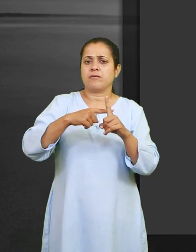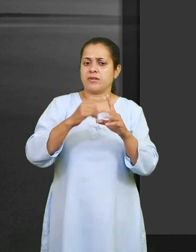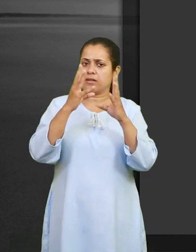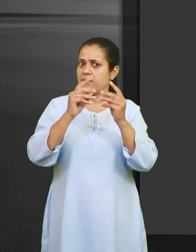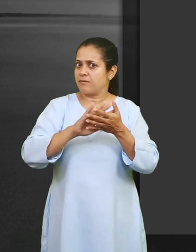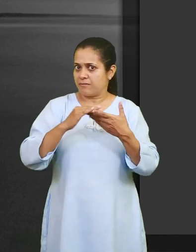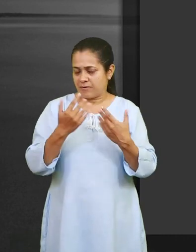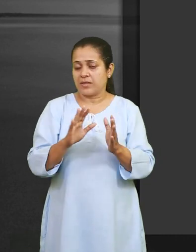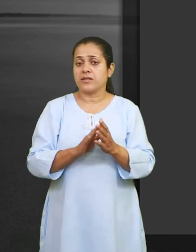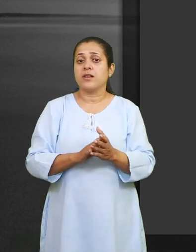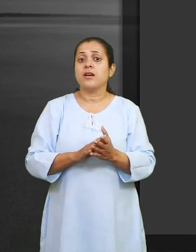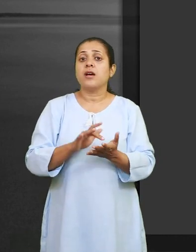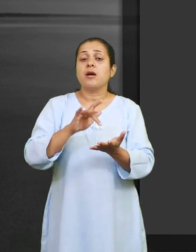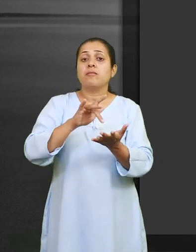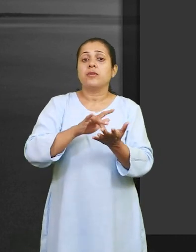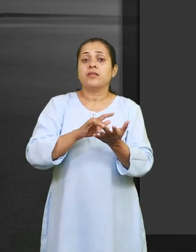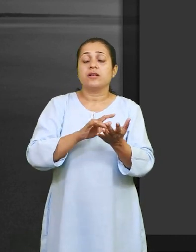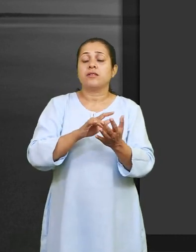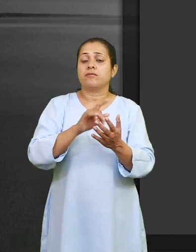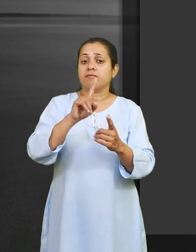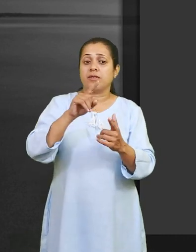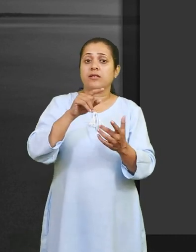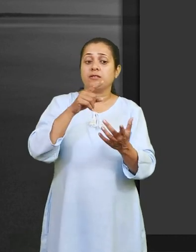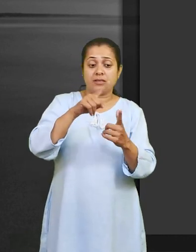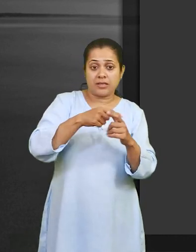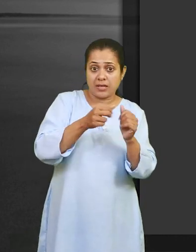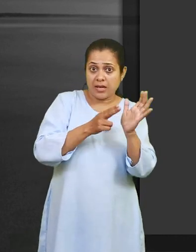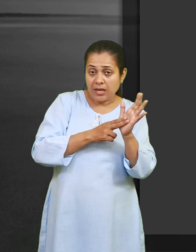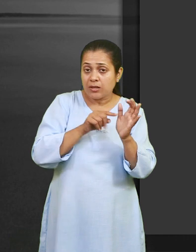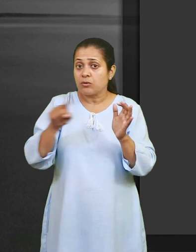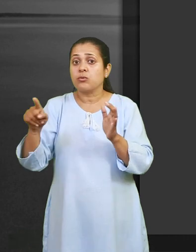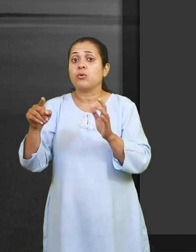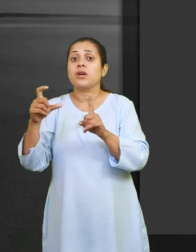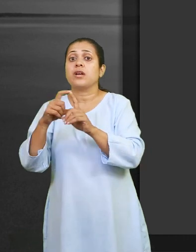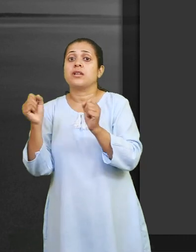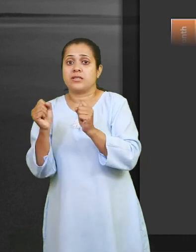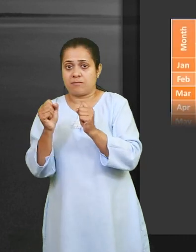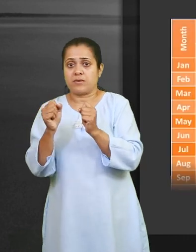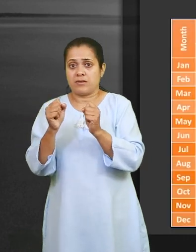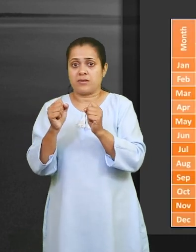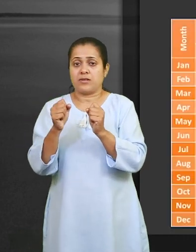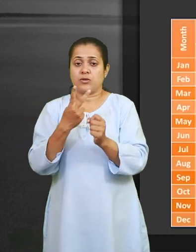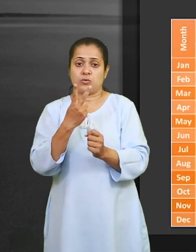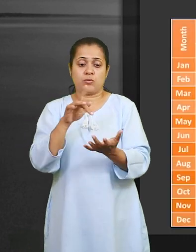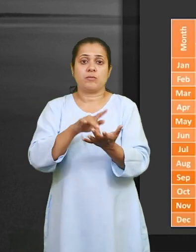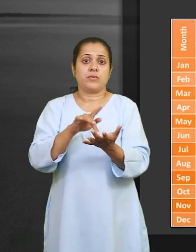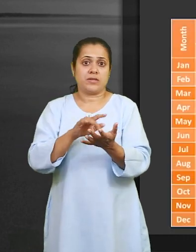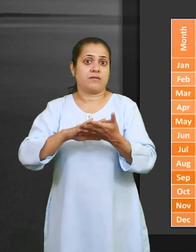temperature from January, February till December of this particular place, and also the